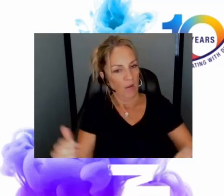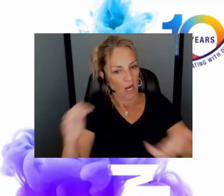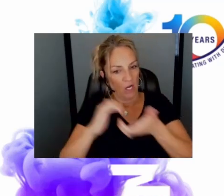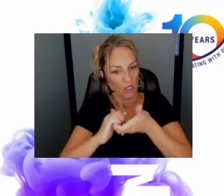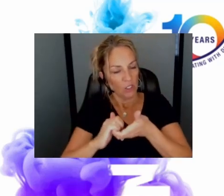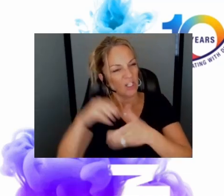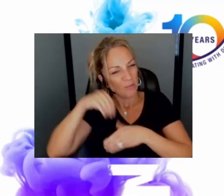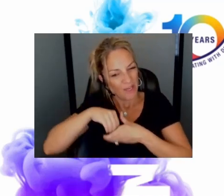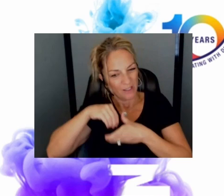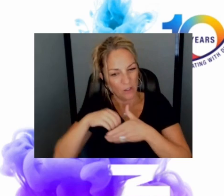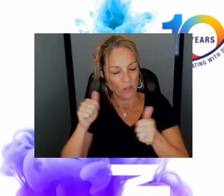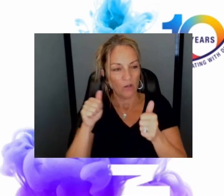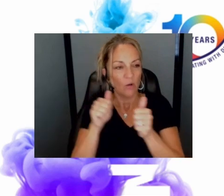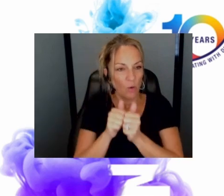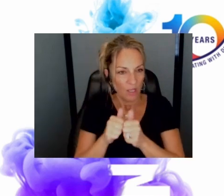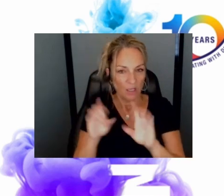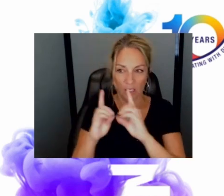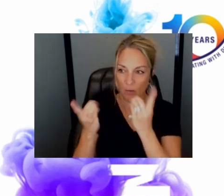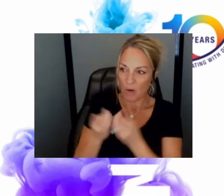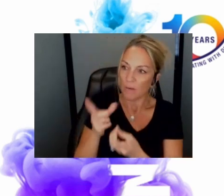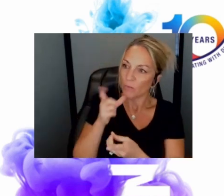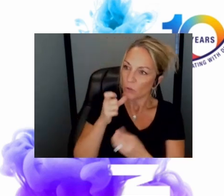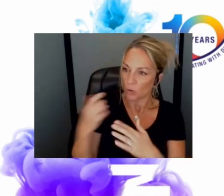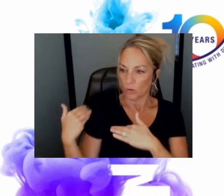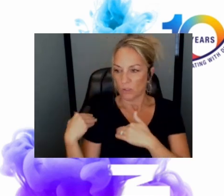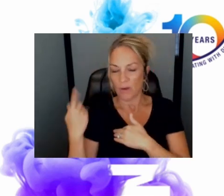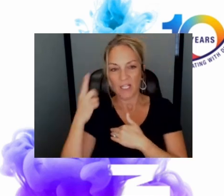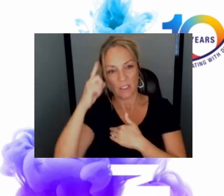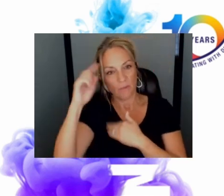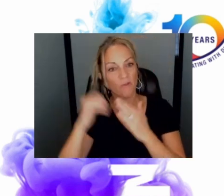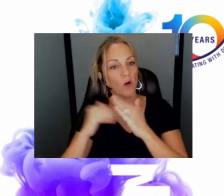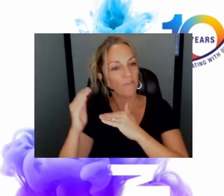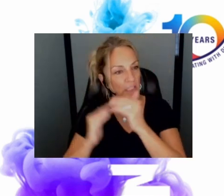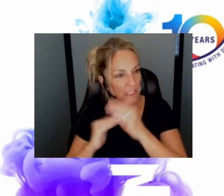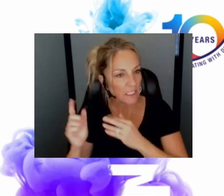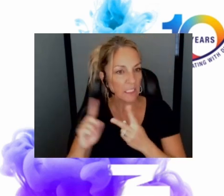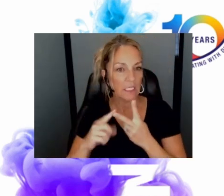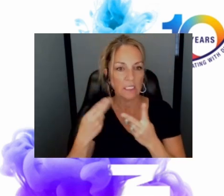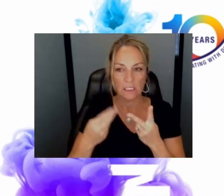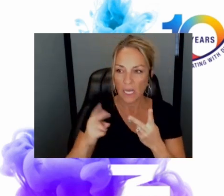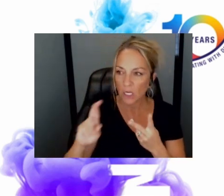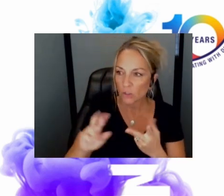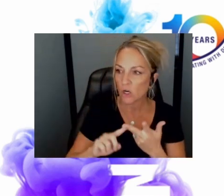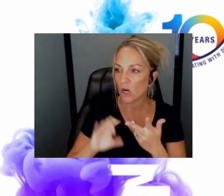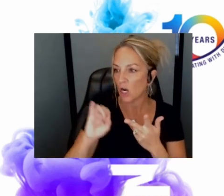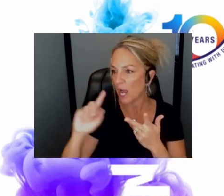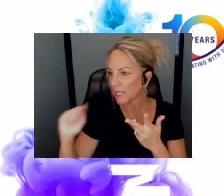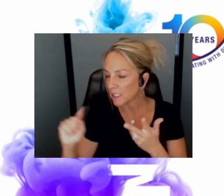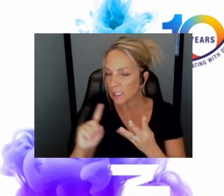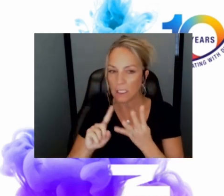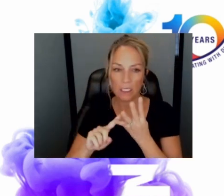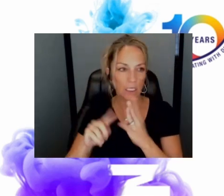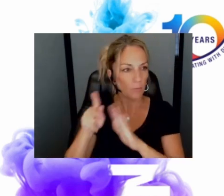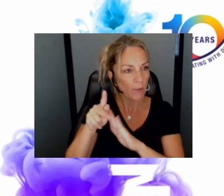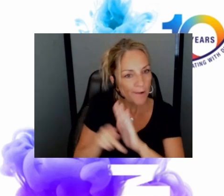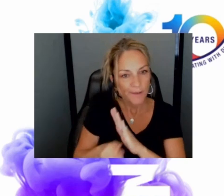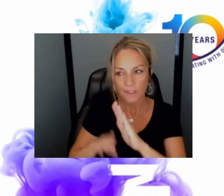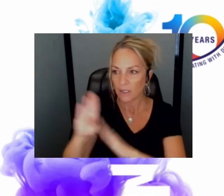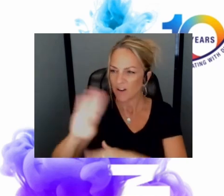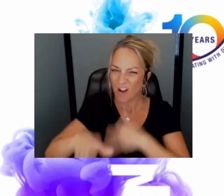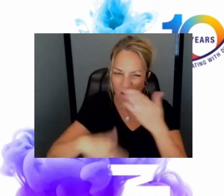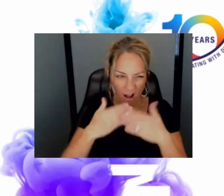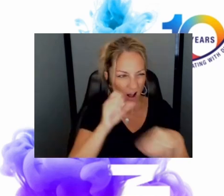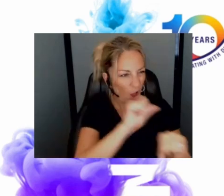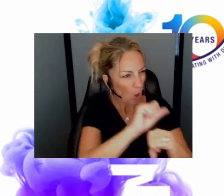who are responsible for facilities, HR, IT, policy development. Like we need to all be working together